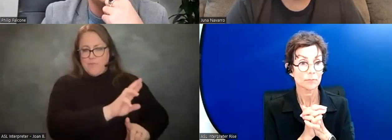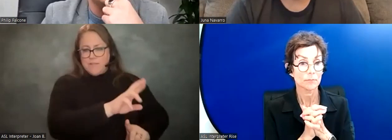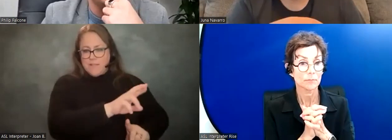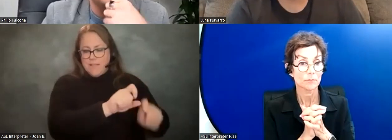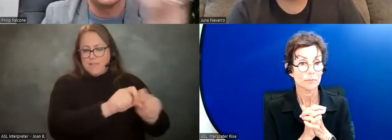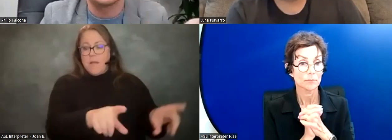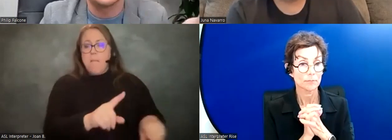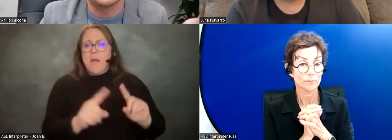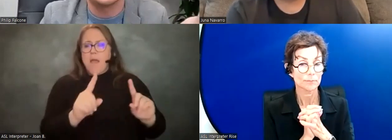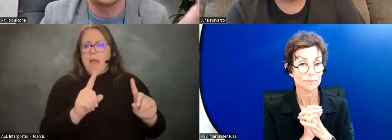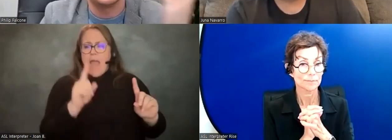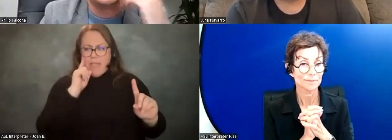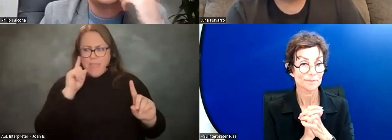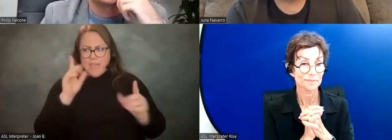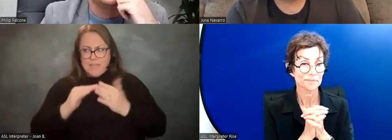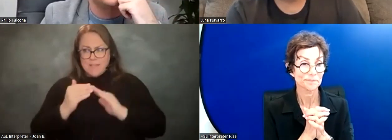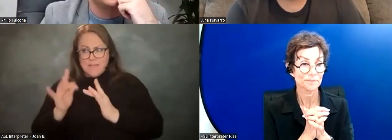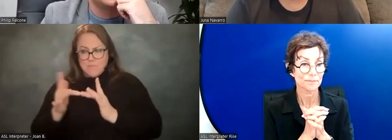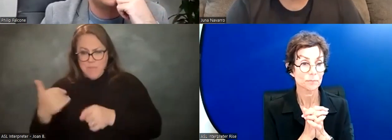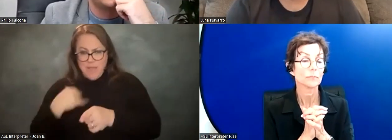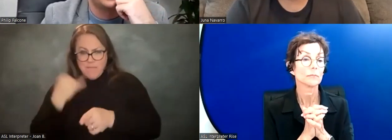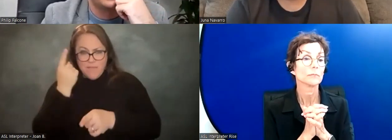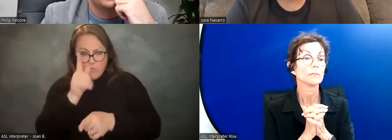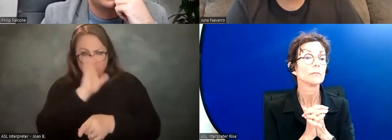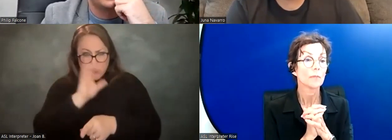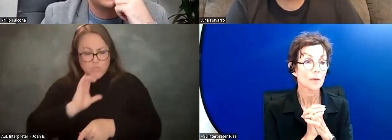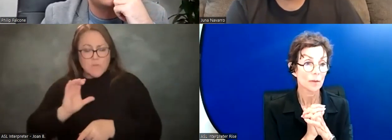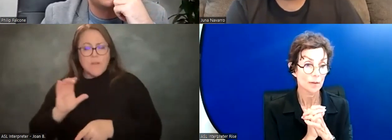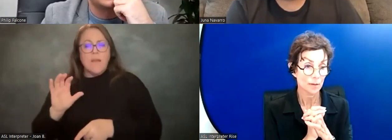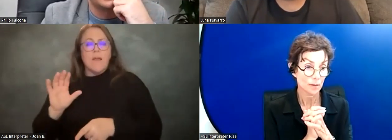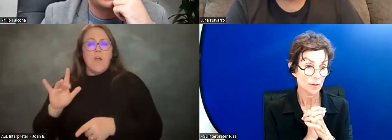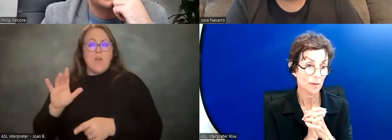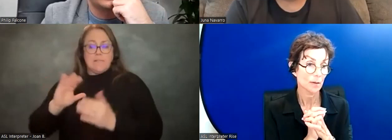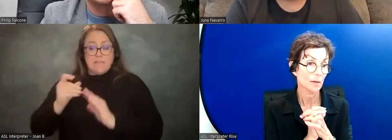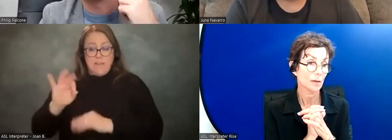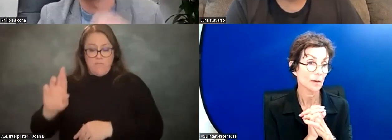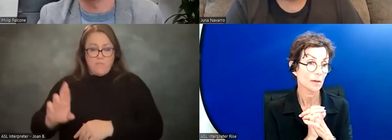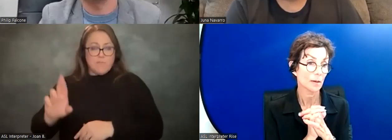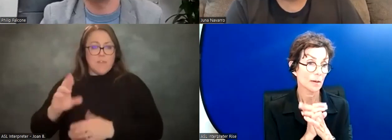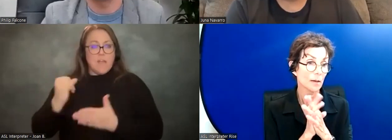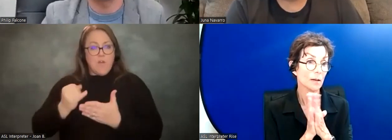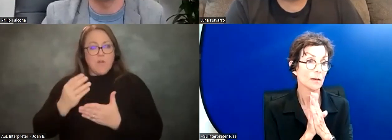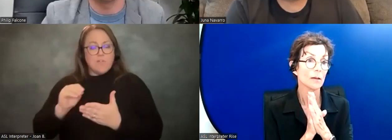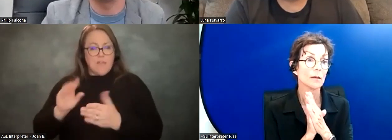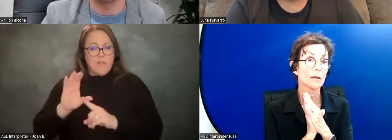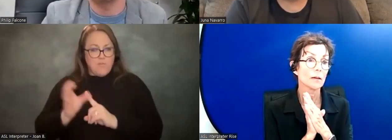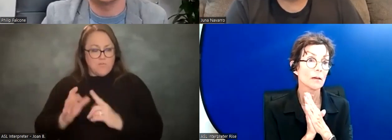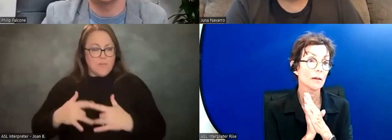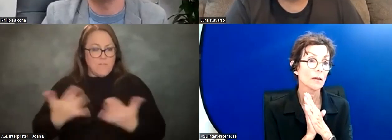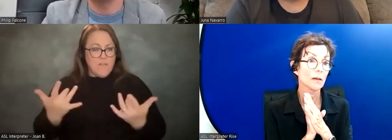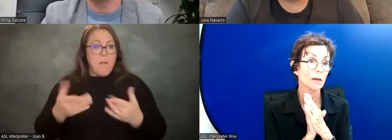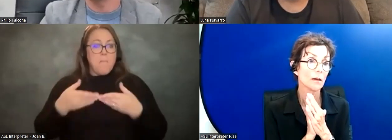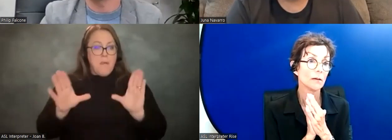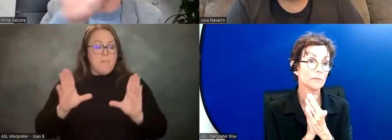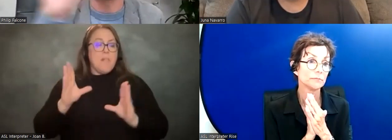think it's also on the city's website. If you search City of Riverside, Arts and Cultural Affairs, Public Art